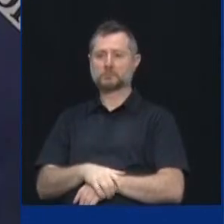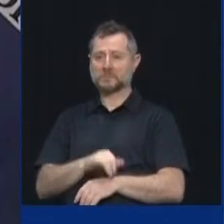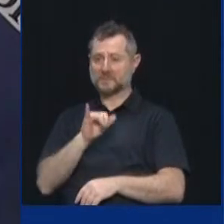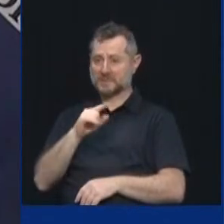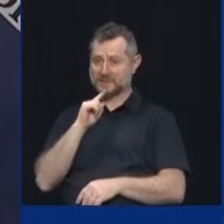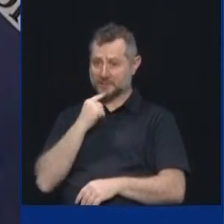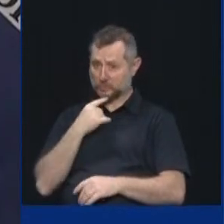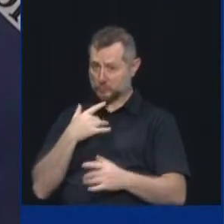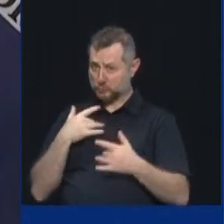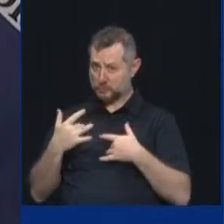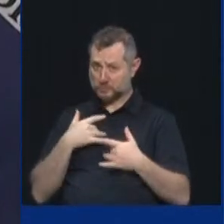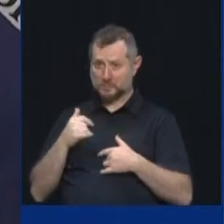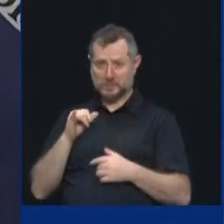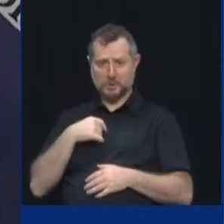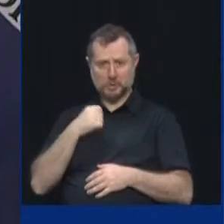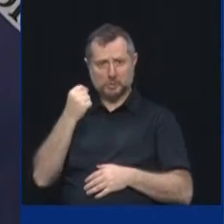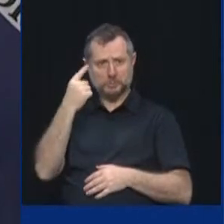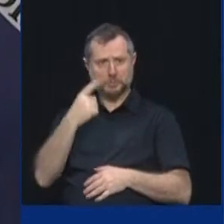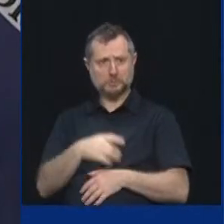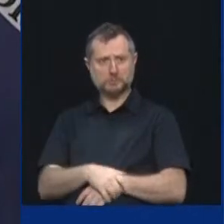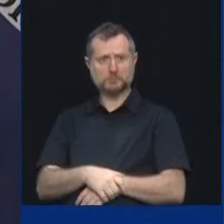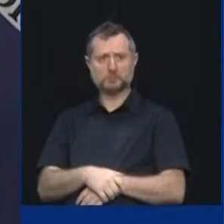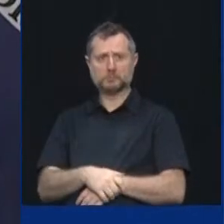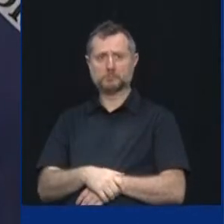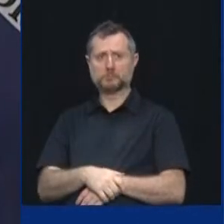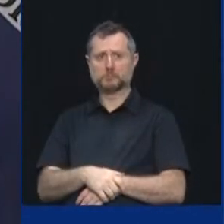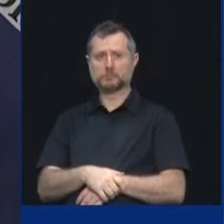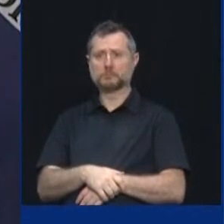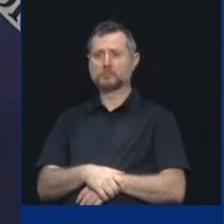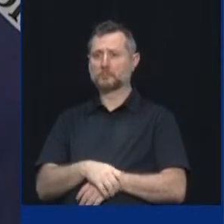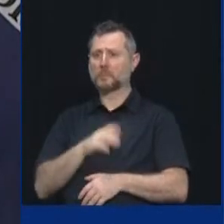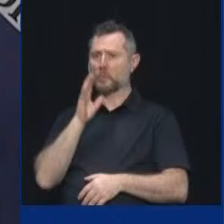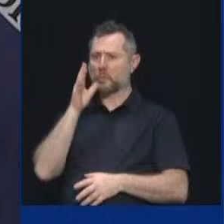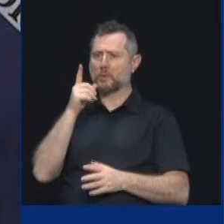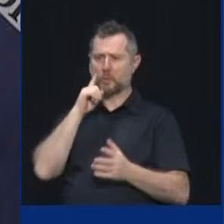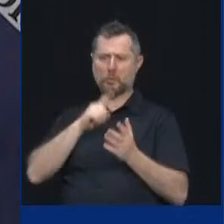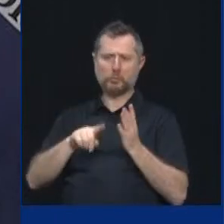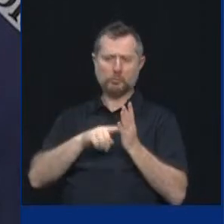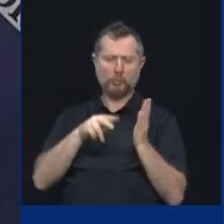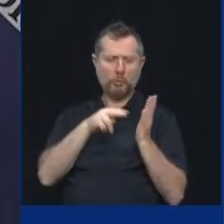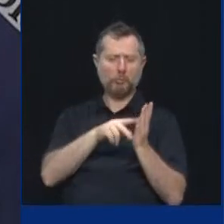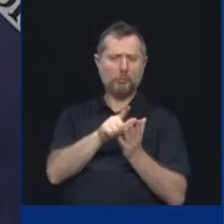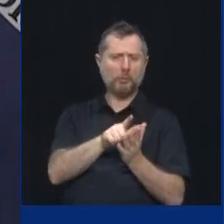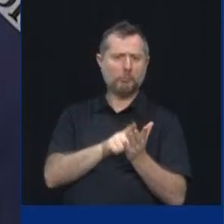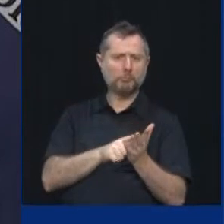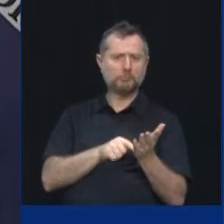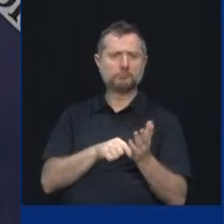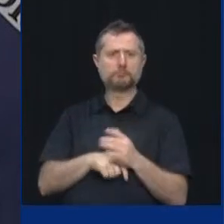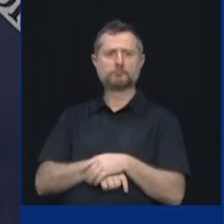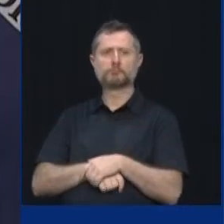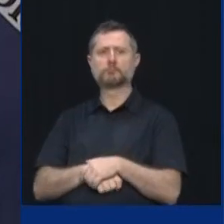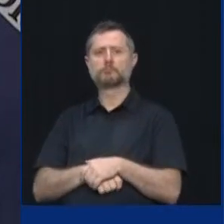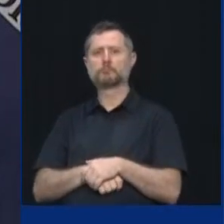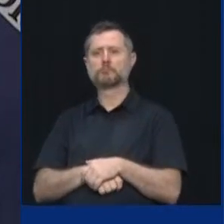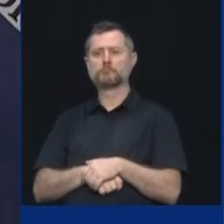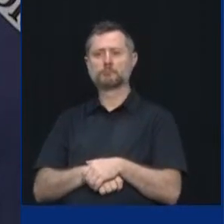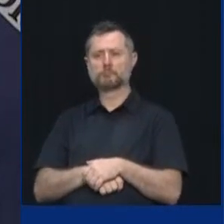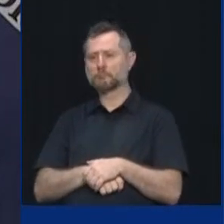concerns. There are no doubt about that. There are serious concerns, and I'll look at the legislation. Governor, the Delta variant.